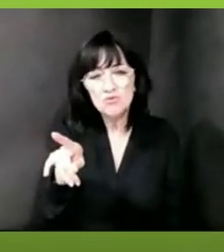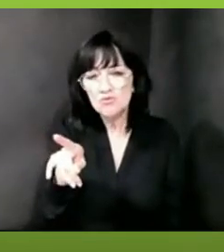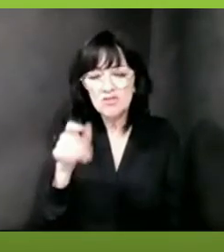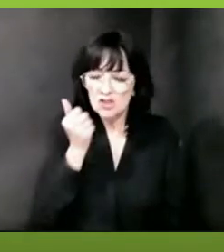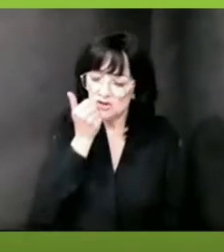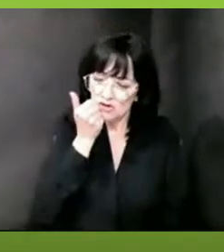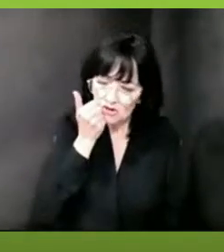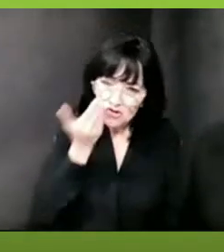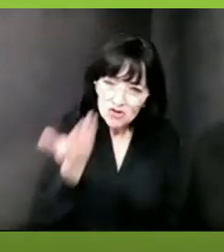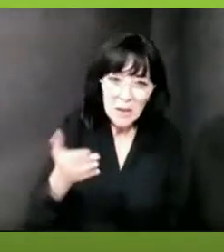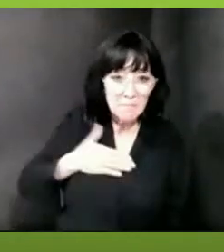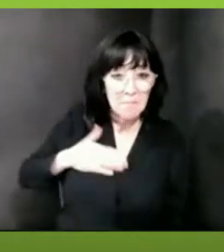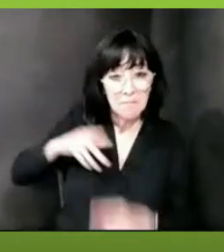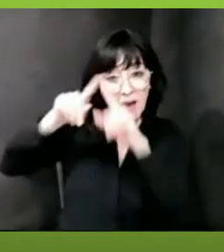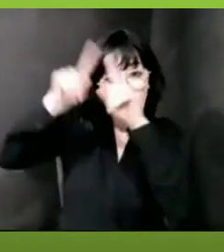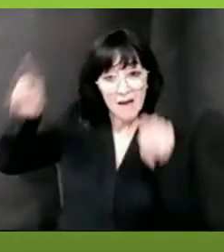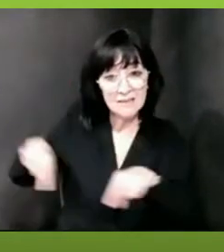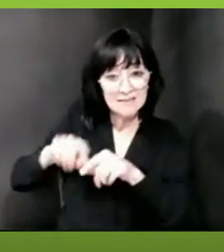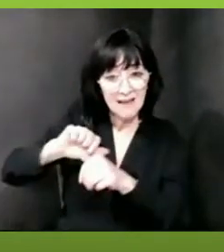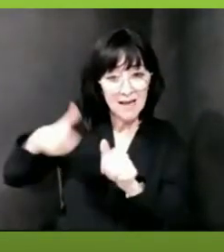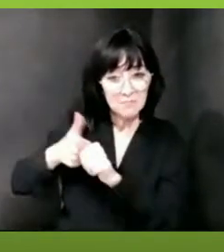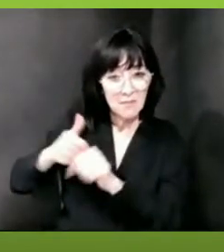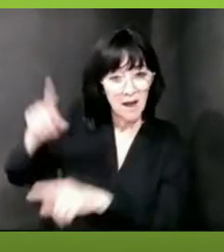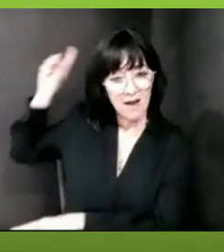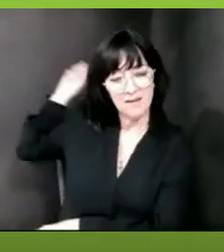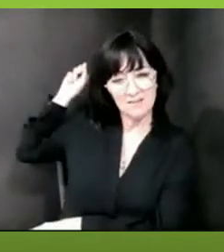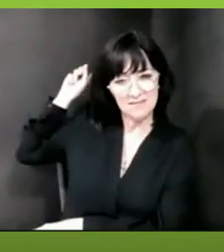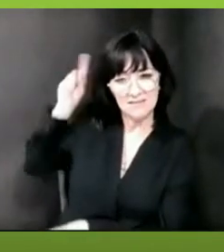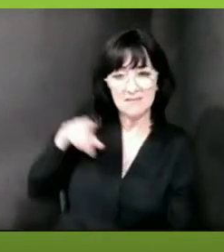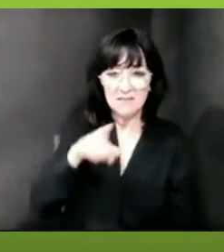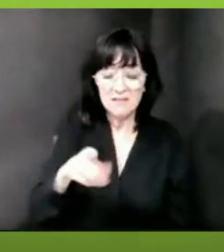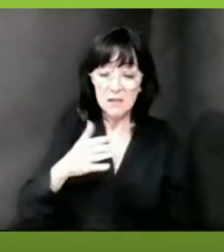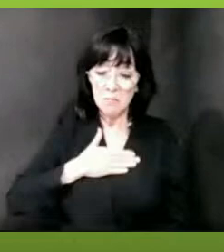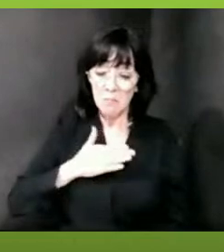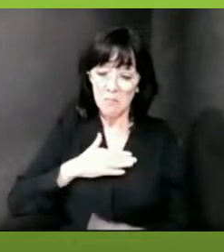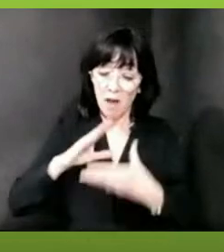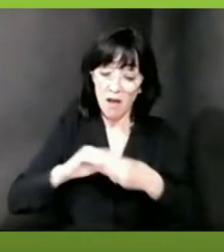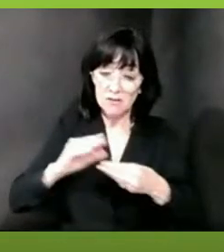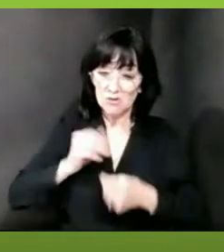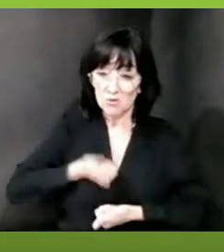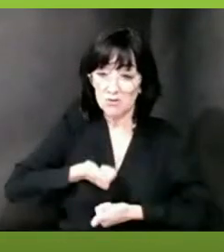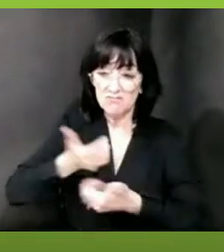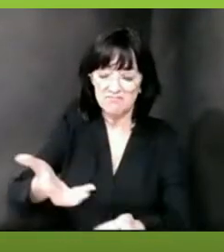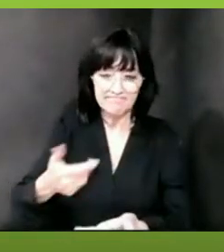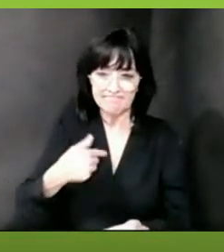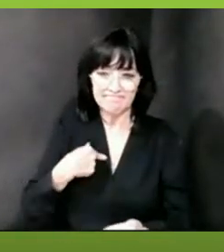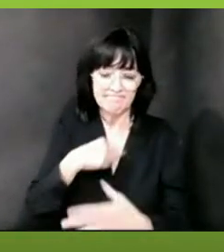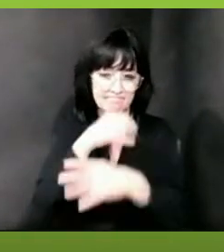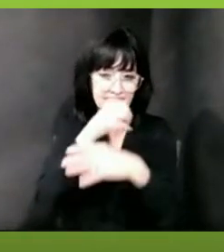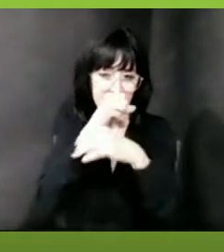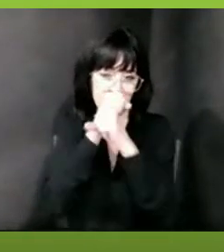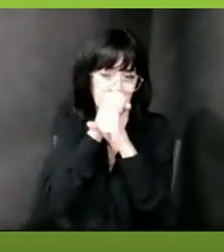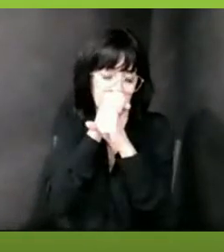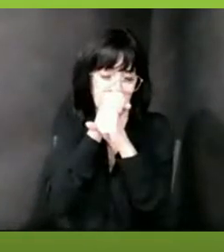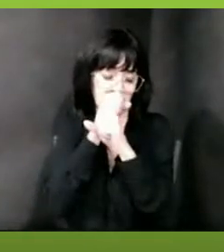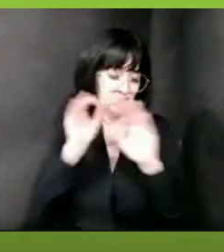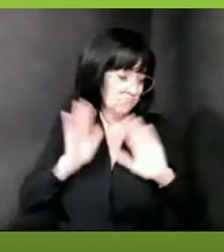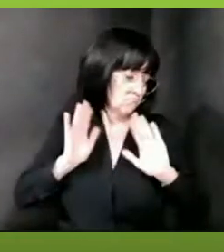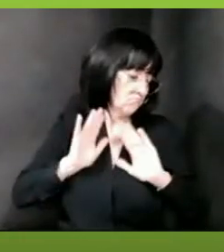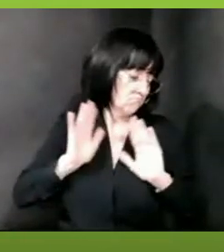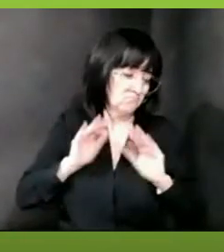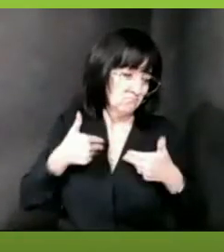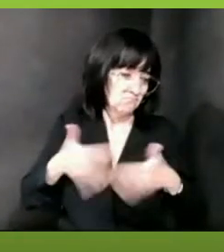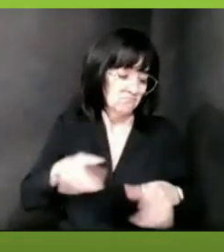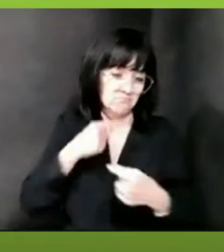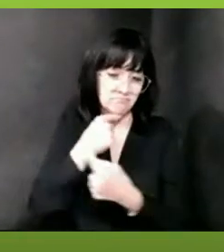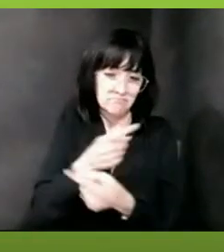story. My little sign here. Don't be ashamed of your story. It will inspire somebody else. You never know who's watching you. You